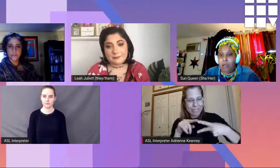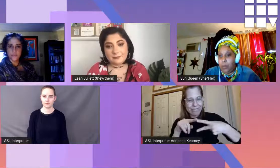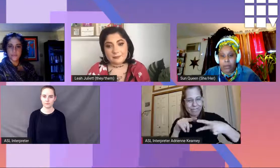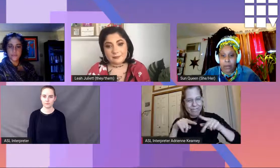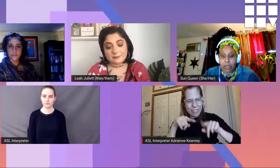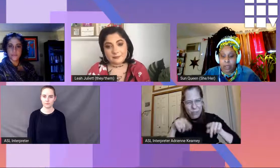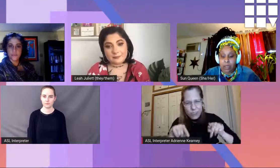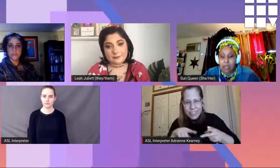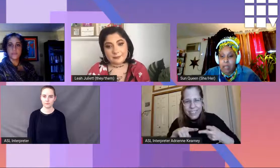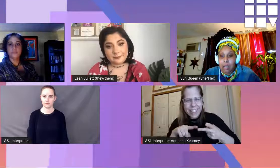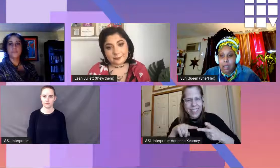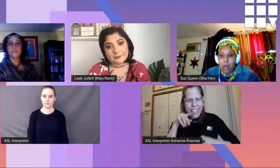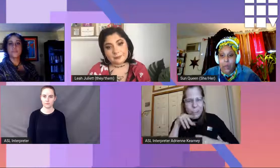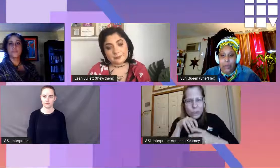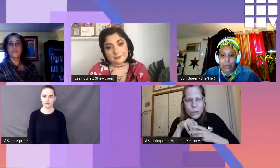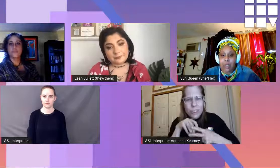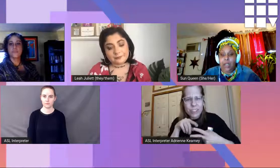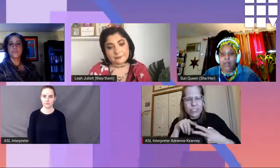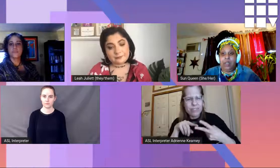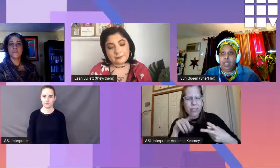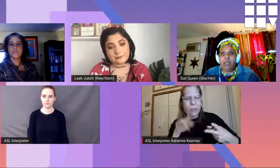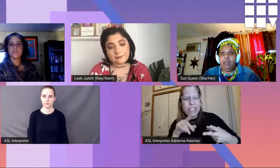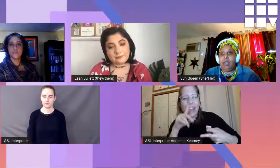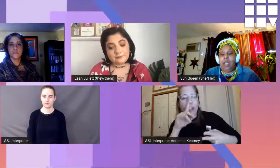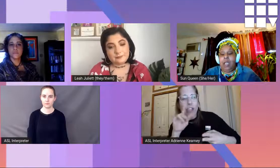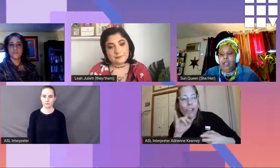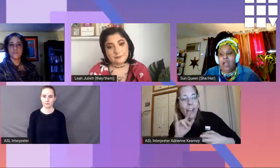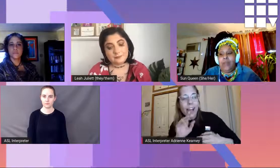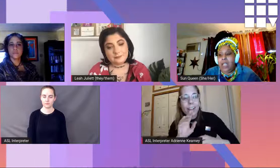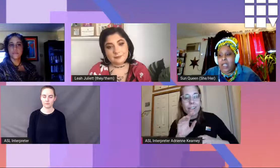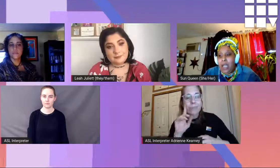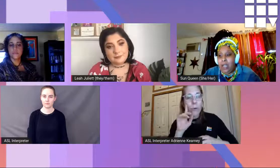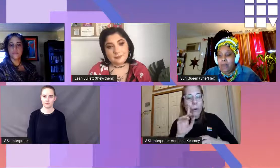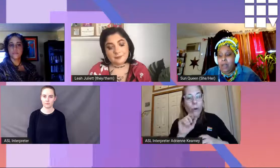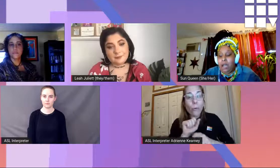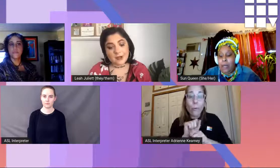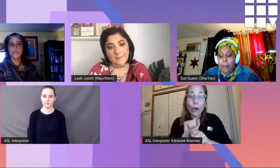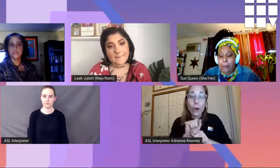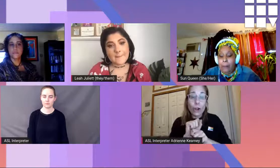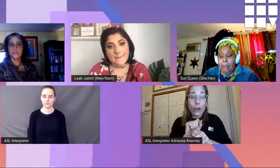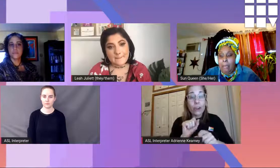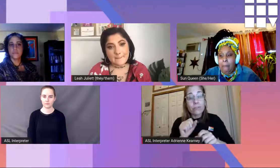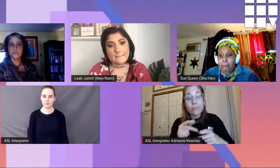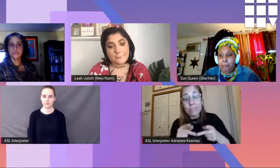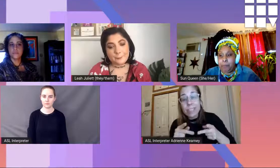in the workplace, or just in everyday life?